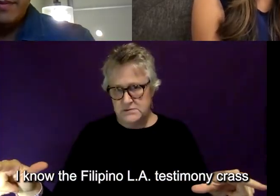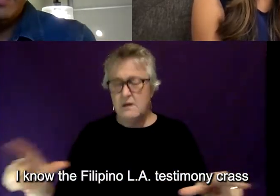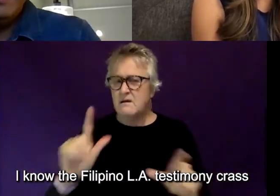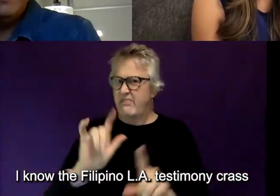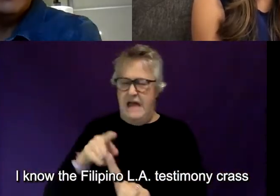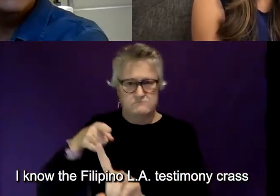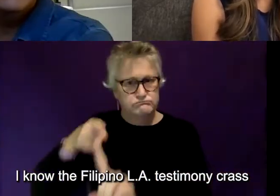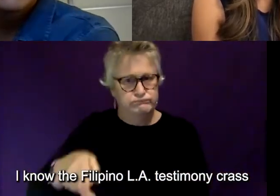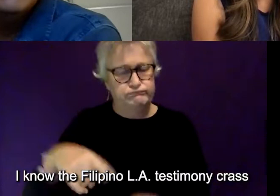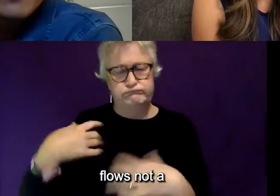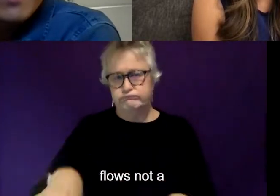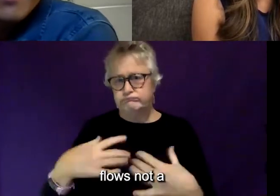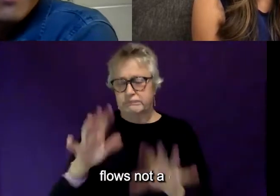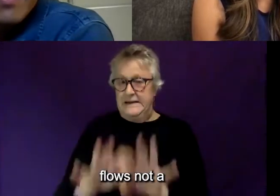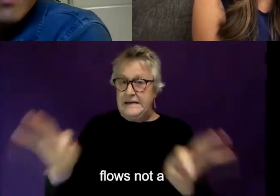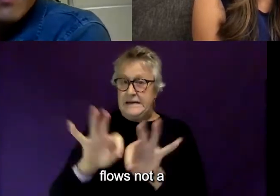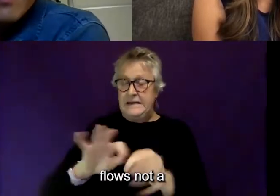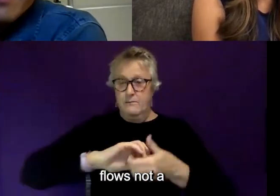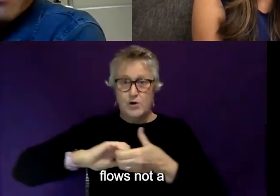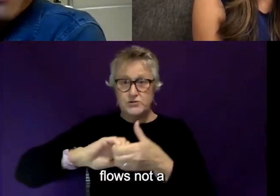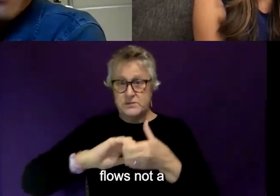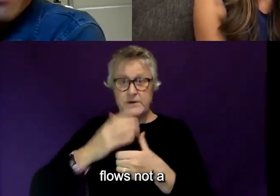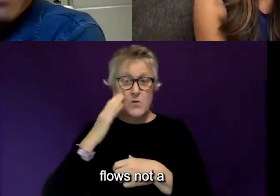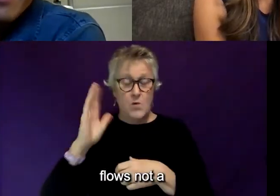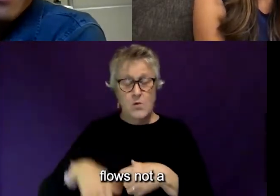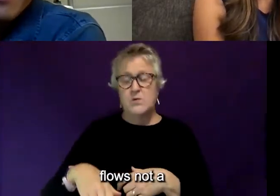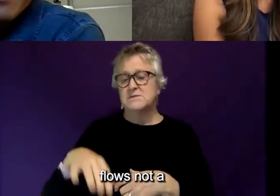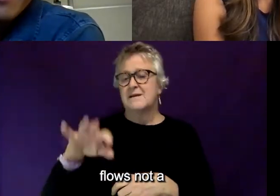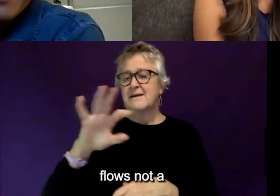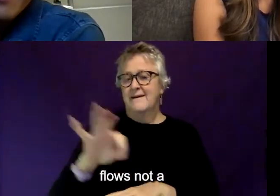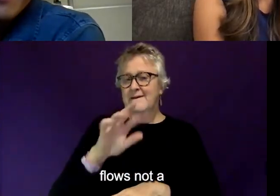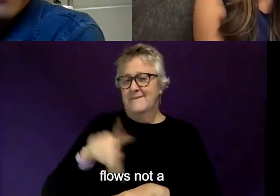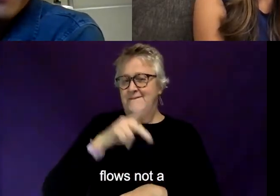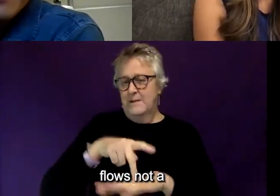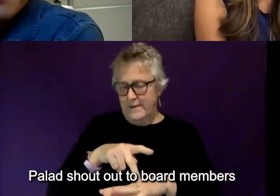know the Filipino-American LA Democrats, also known as PALAD, and shout out